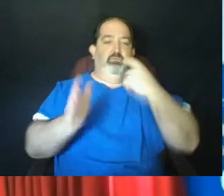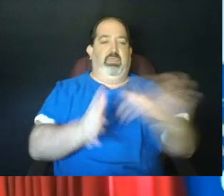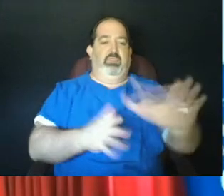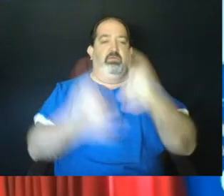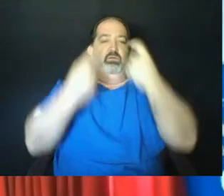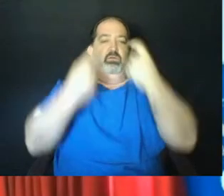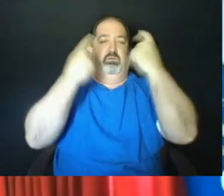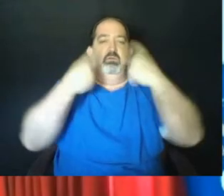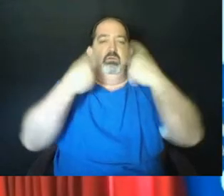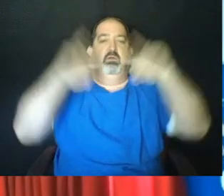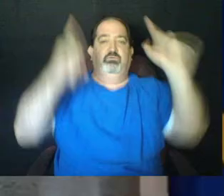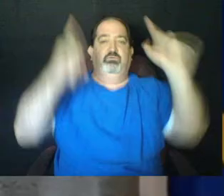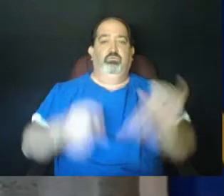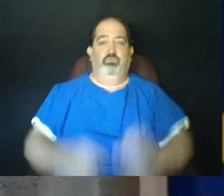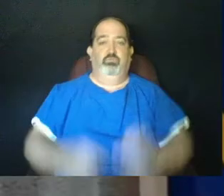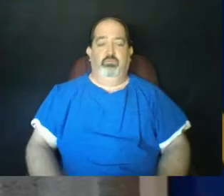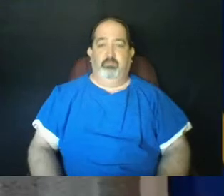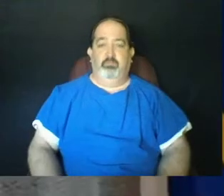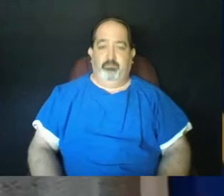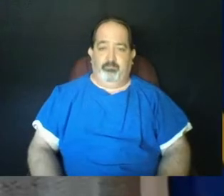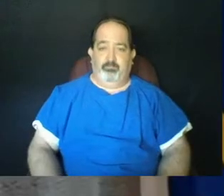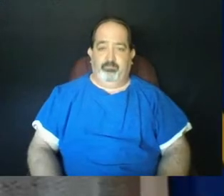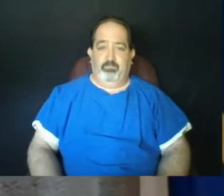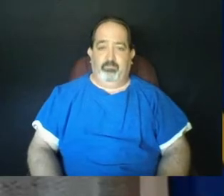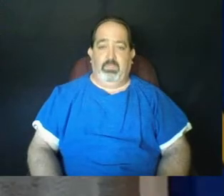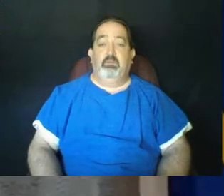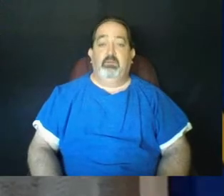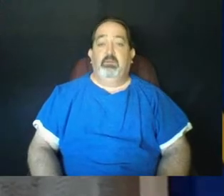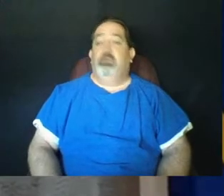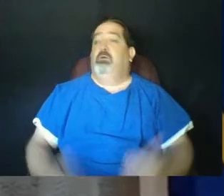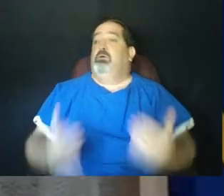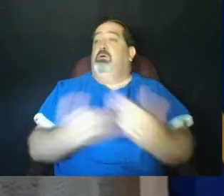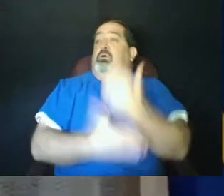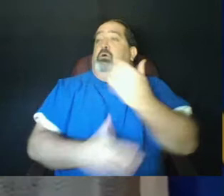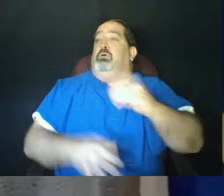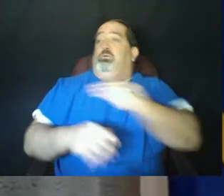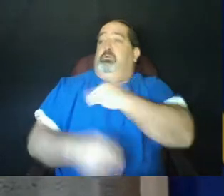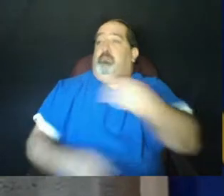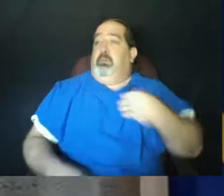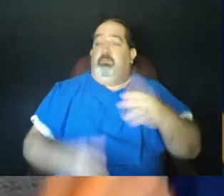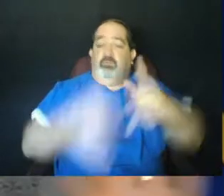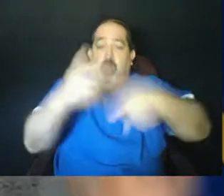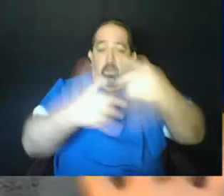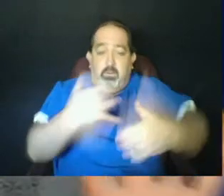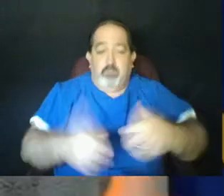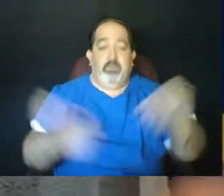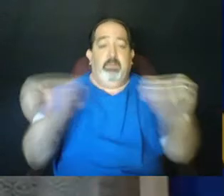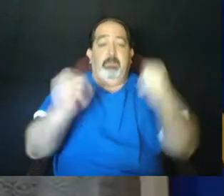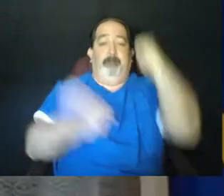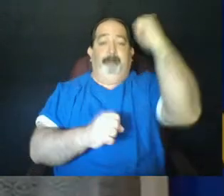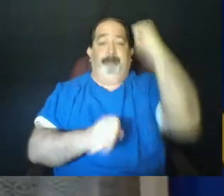well. Eric? For the newest companions of the Harp Argent, hip hip, hip